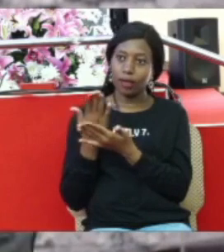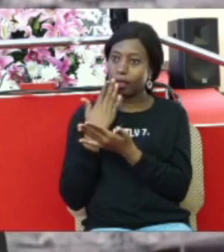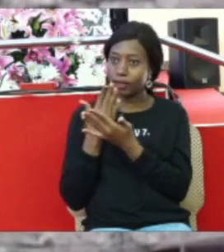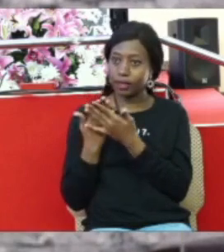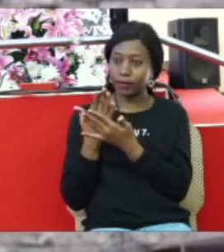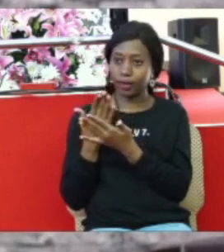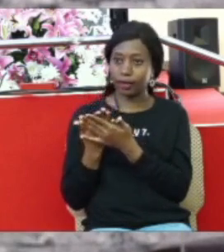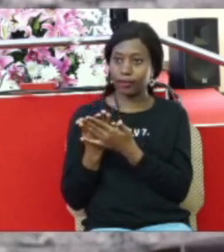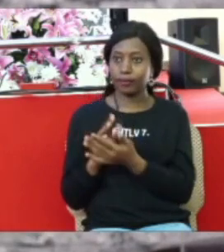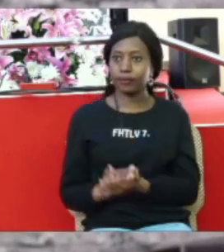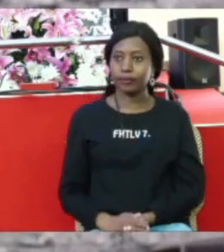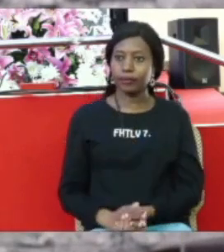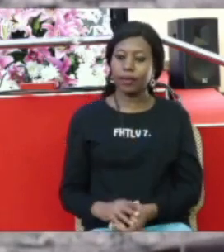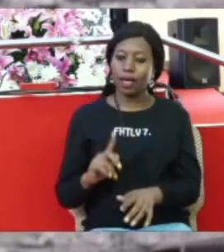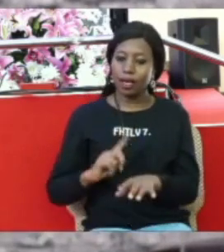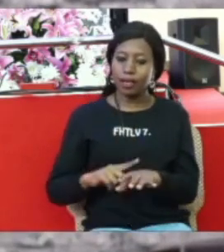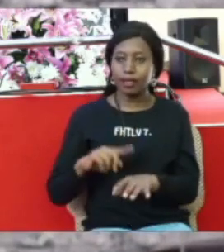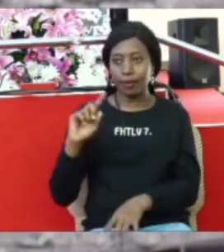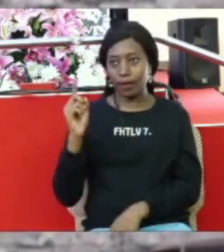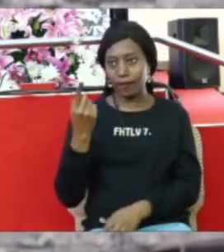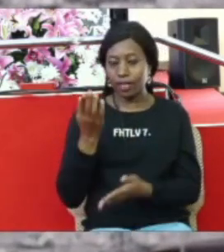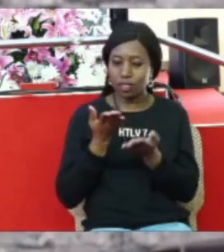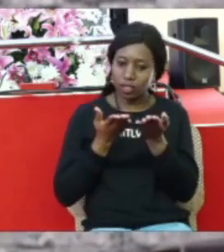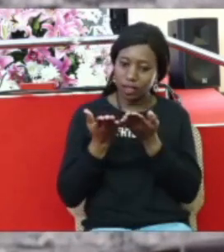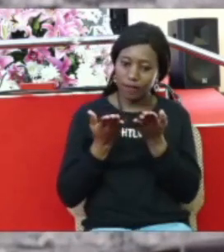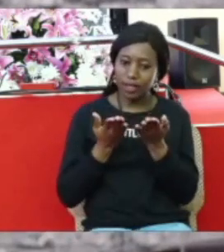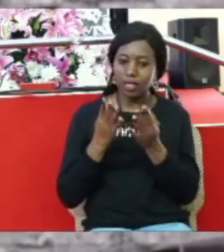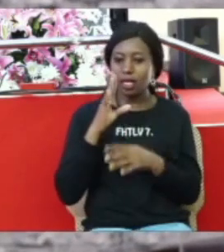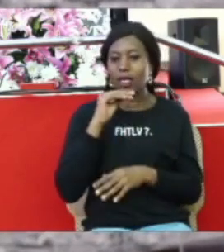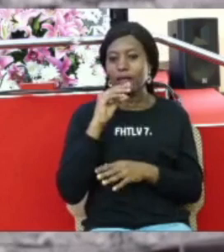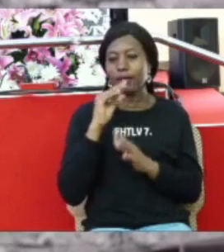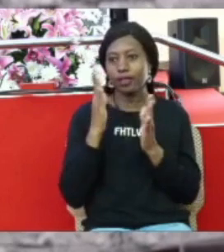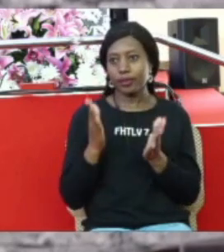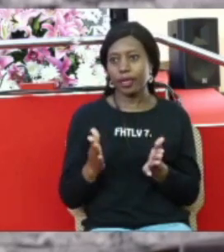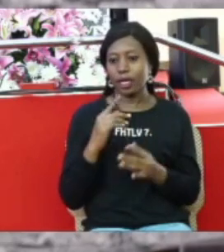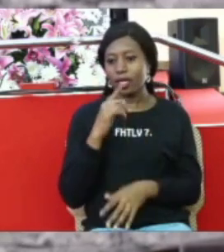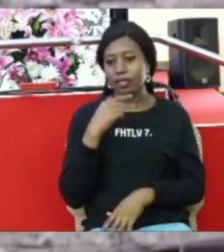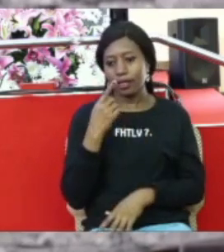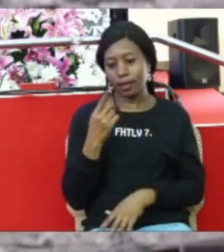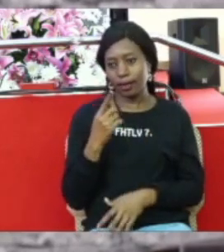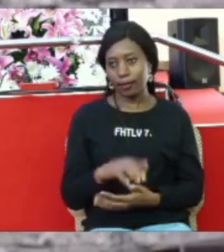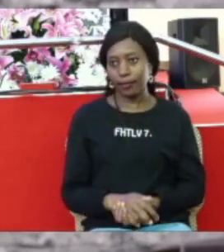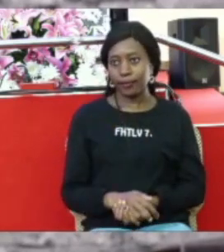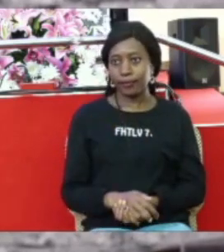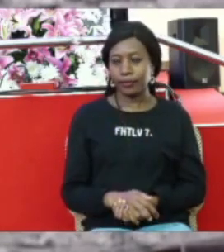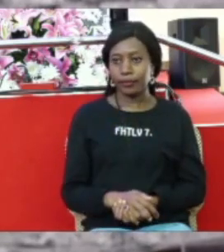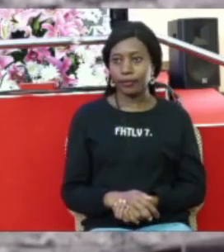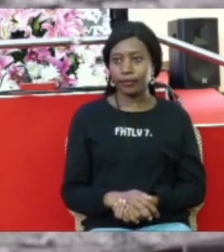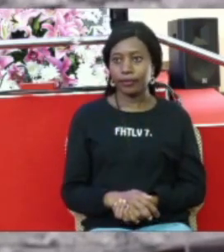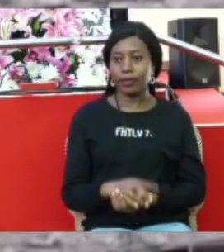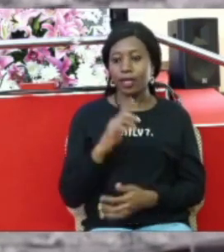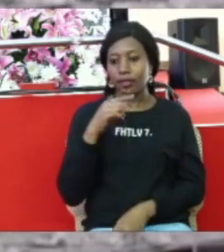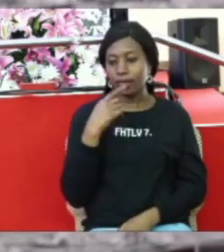You know, the speaker of the first service really spoke to my spirit. You know, there's a statement he made. He made this statement. He